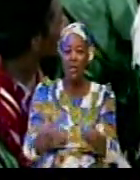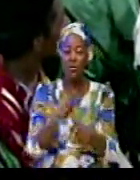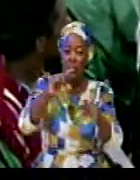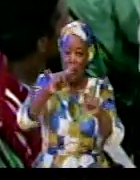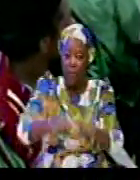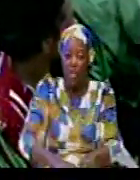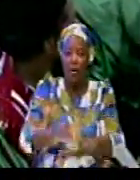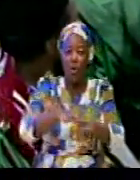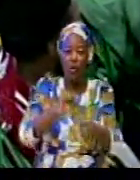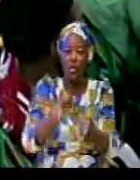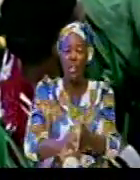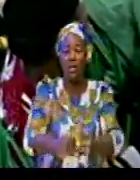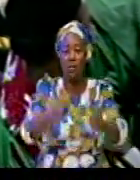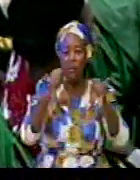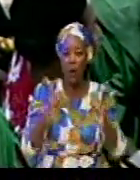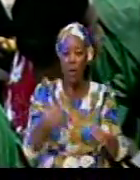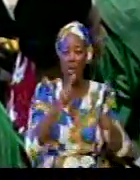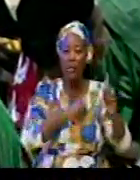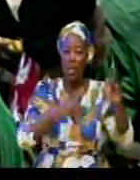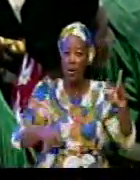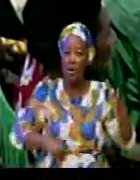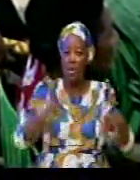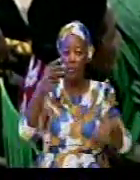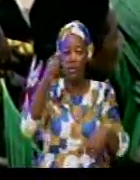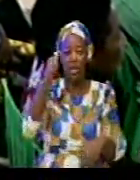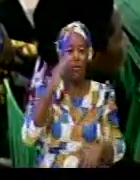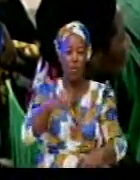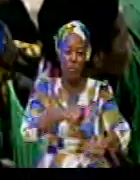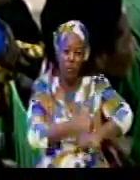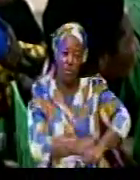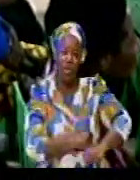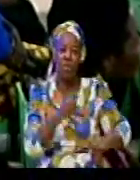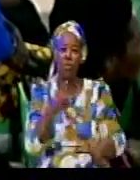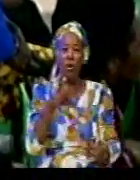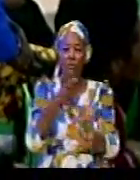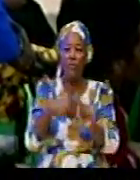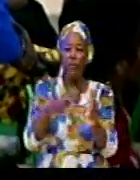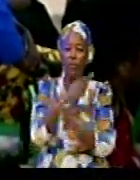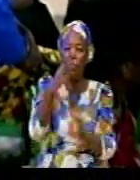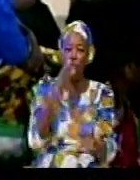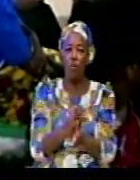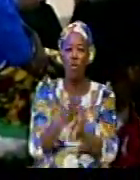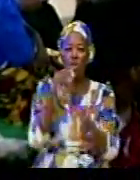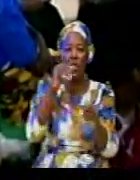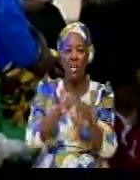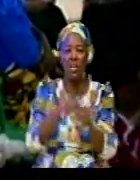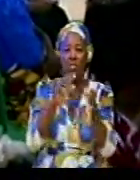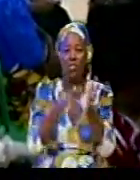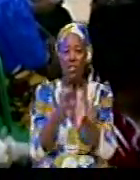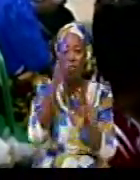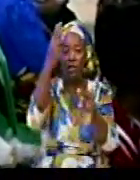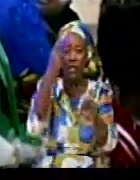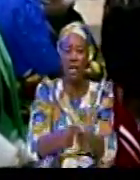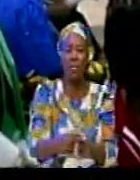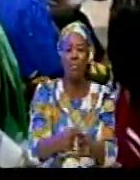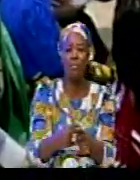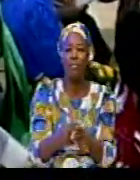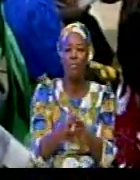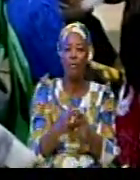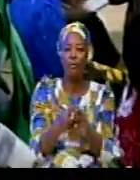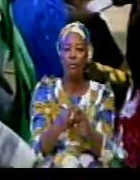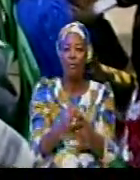strong, as you depend on that power, the Lord Himself will protect you from